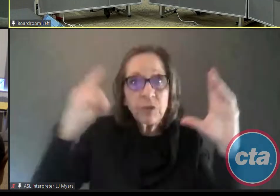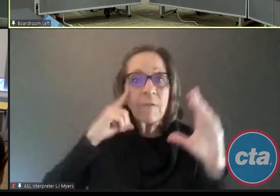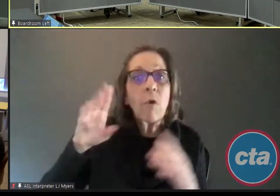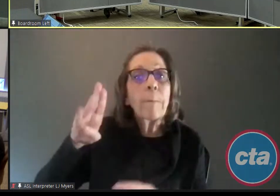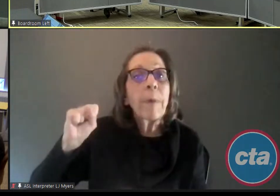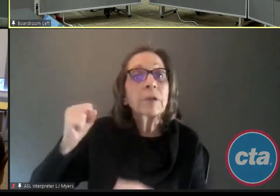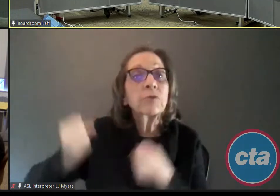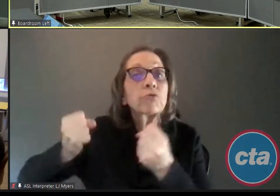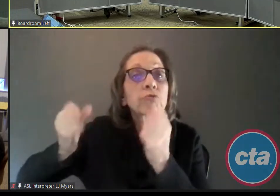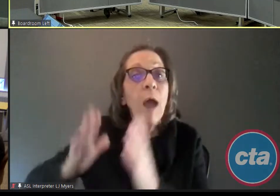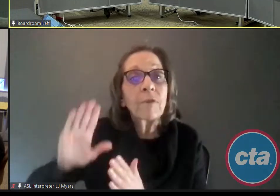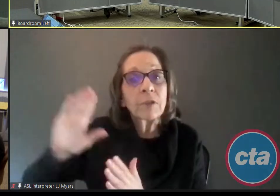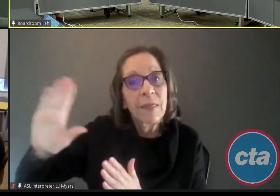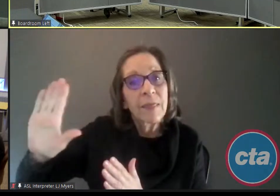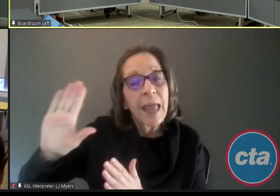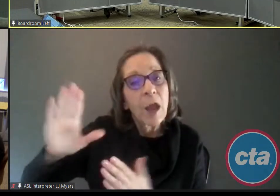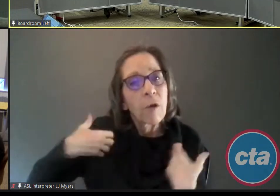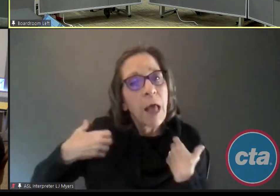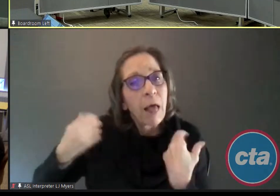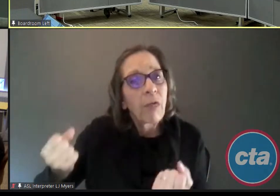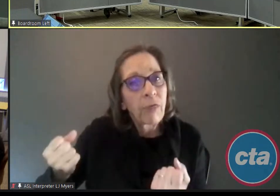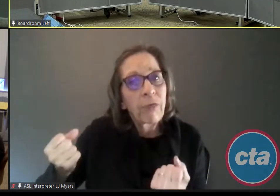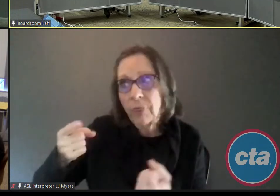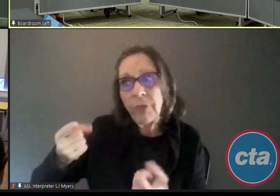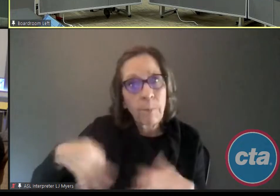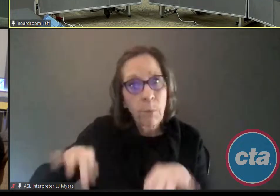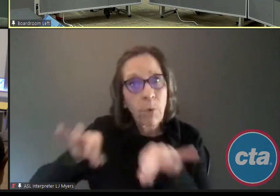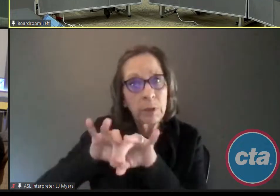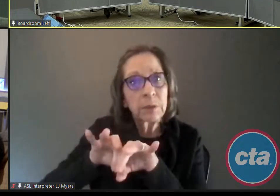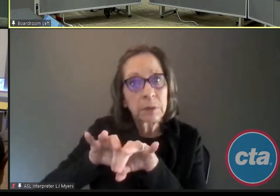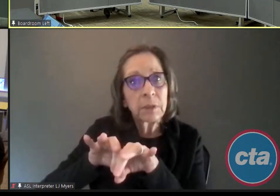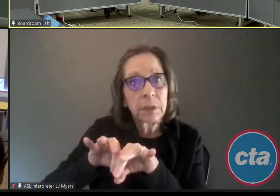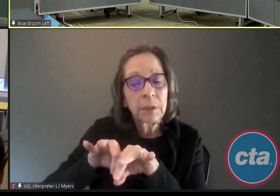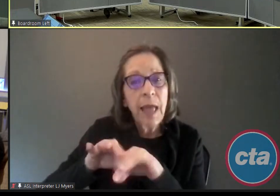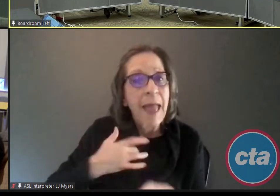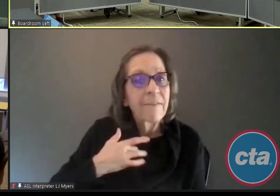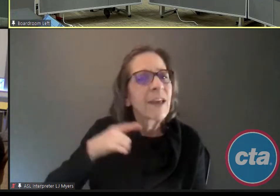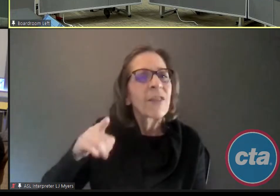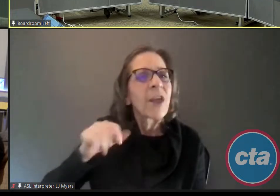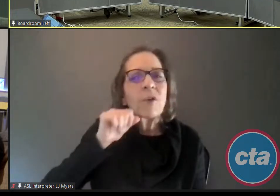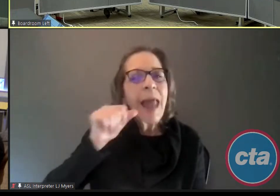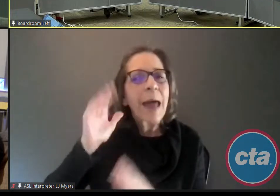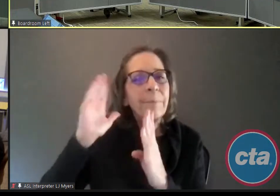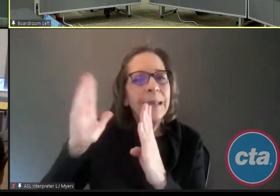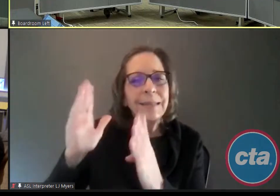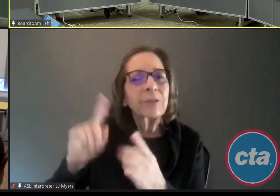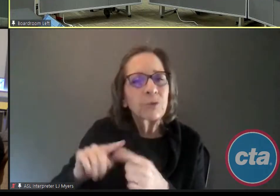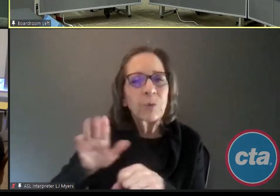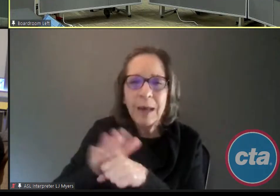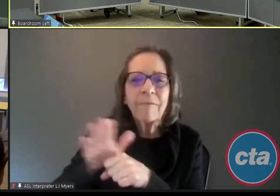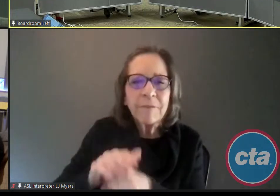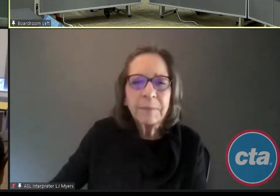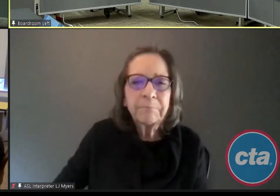drivers. They're very important, and I feel like they're not thought about often enough.